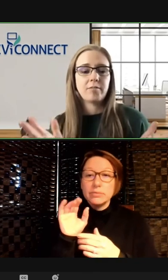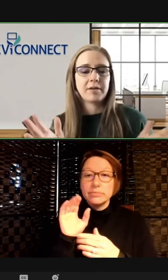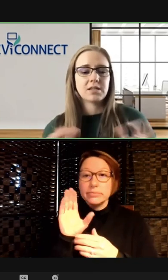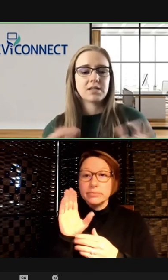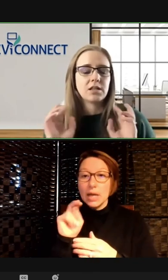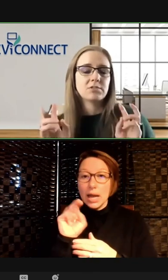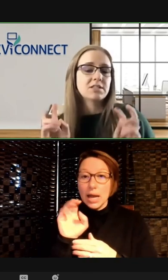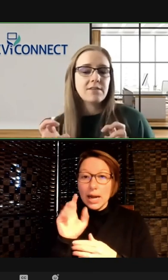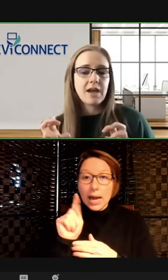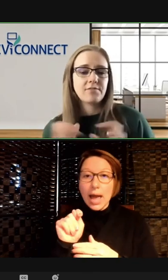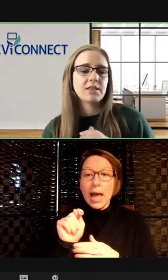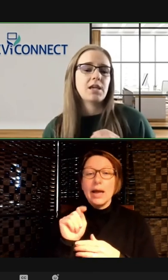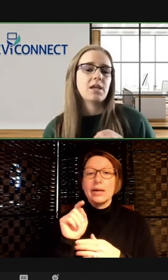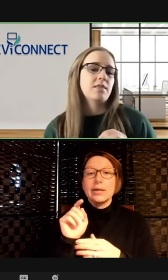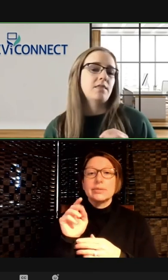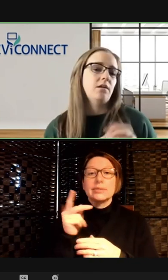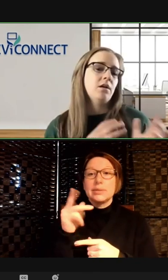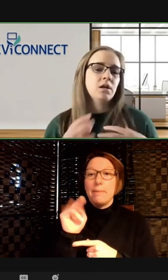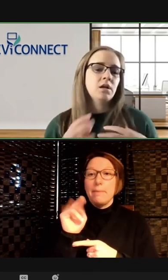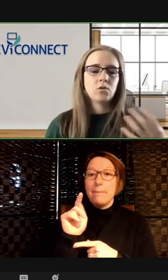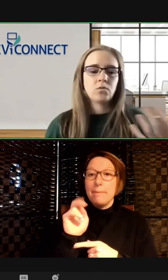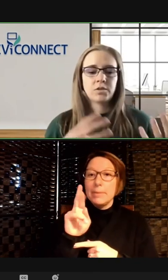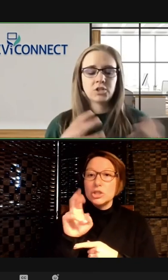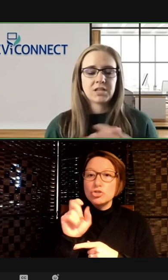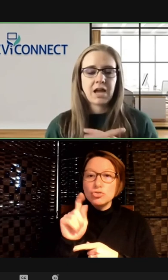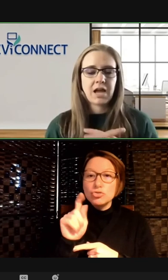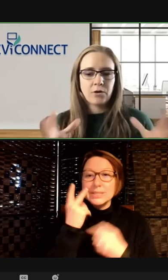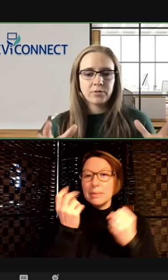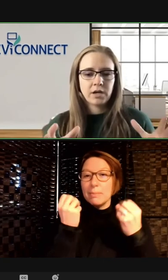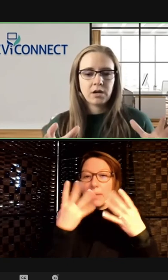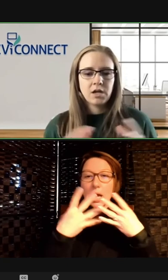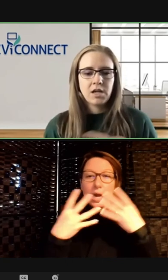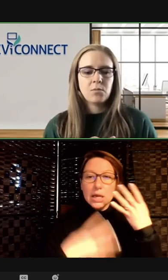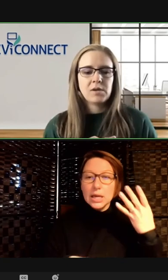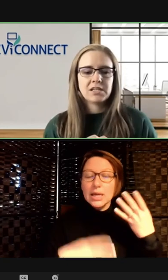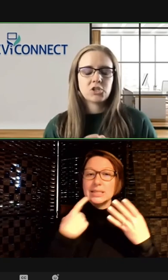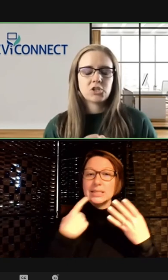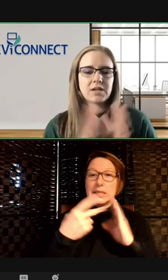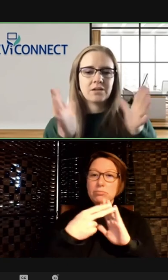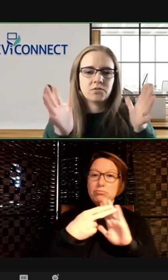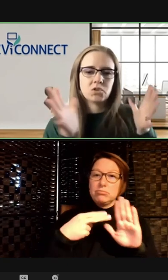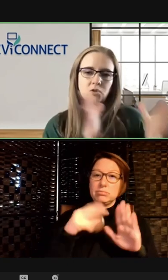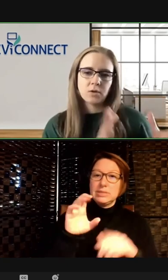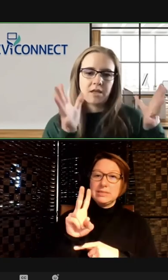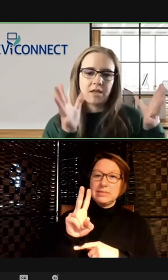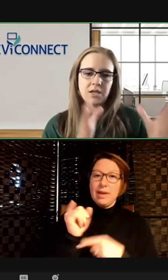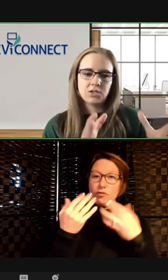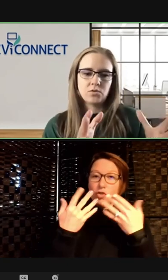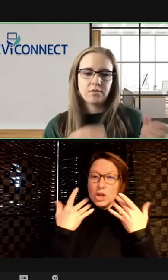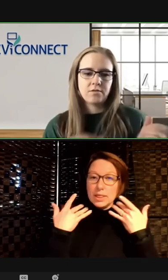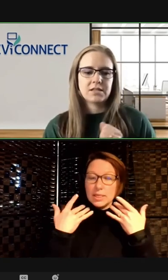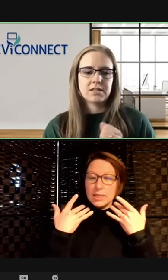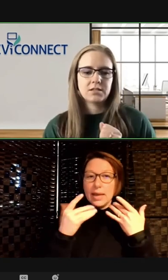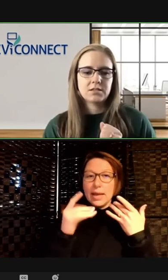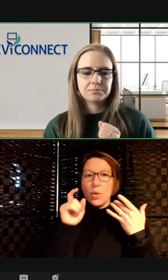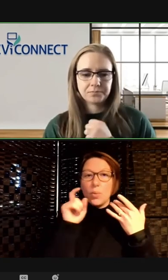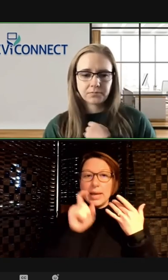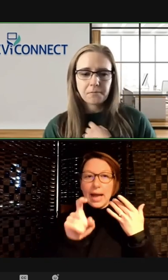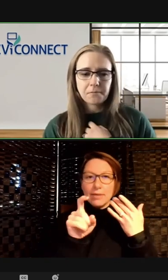things all over the place that are labeled CVI friendly, and they're just kind of out there, and we need to make sure we kind of sort them into